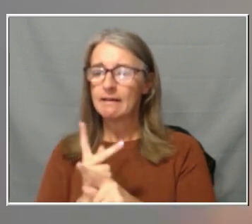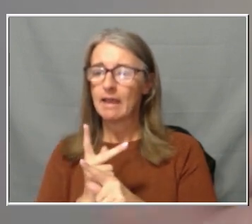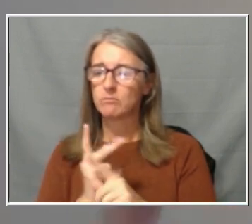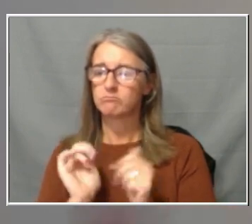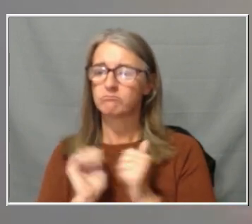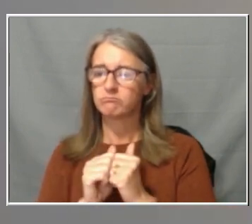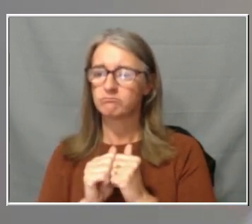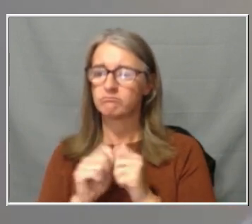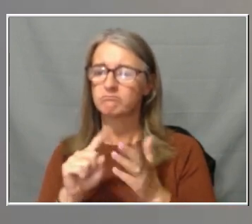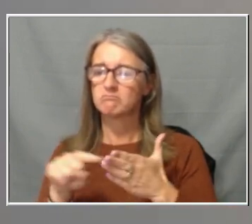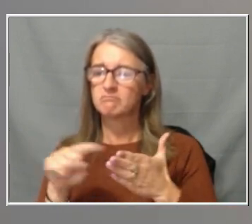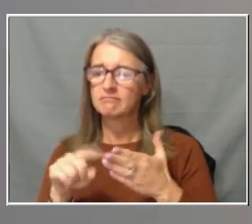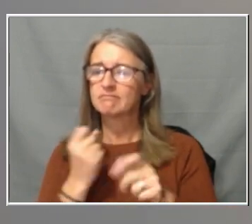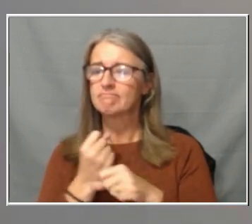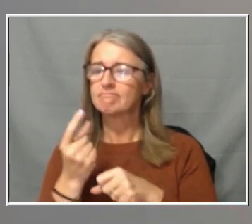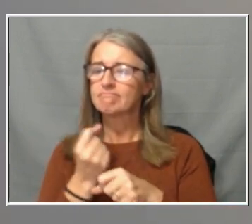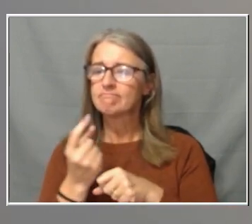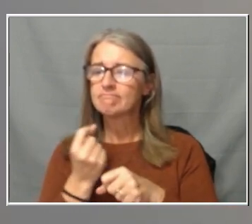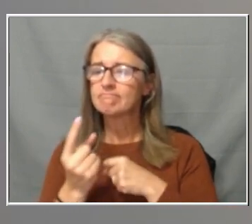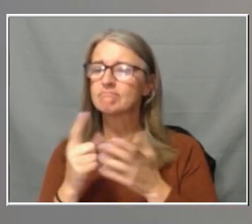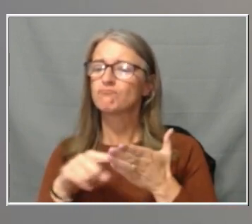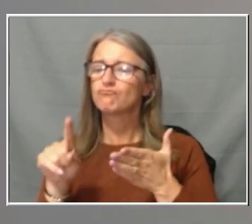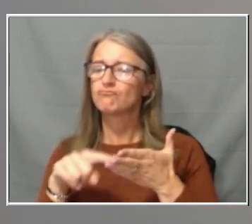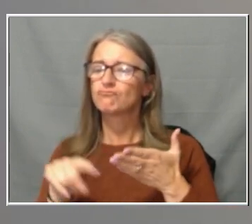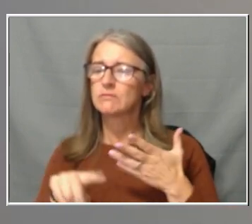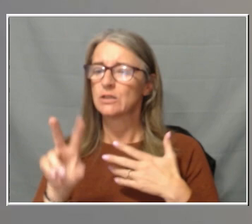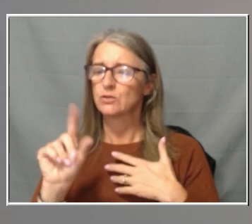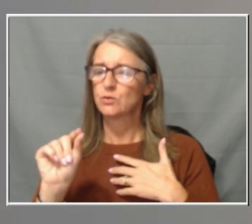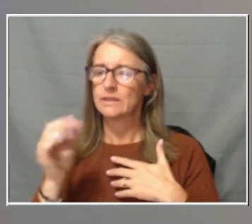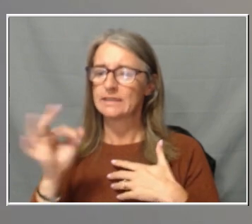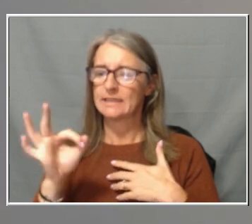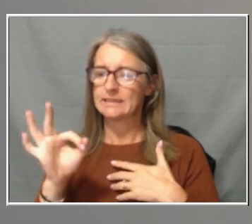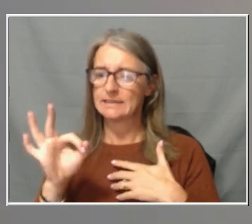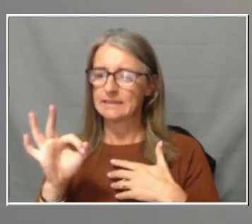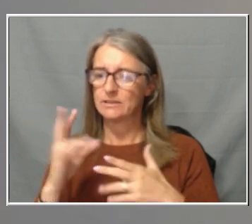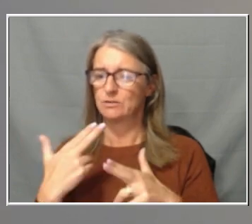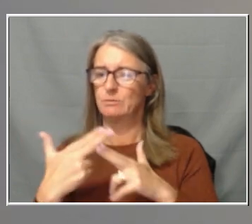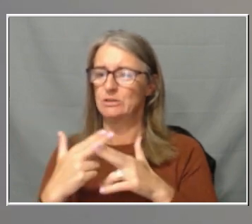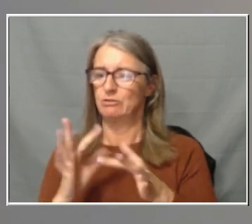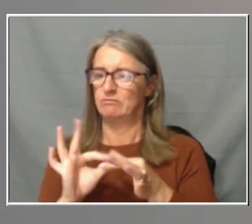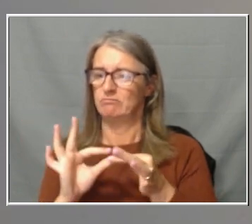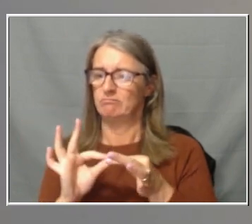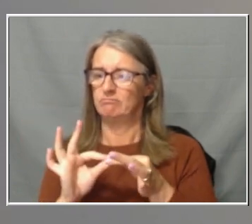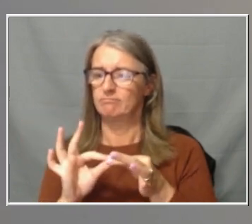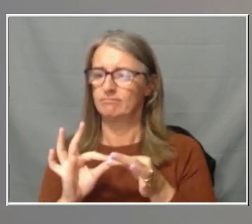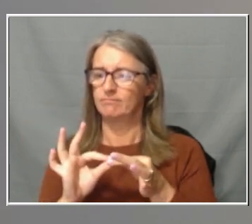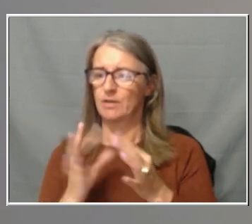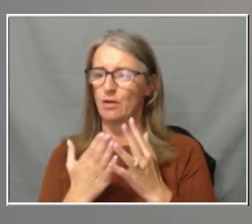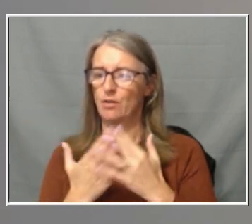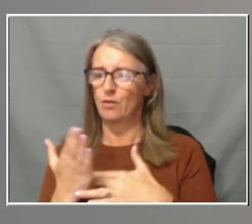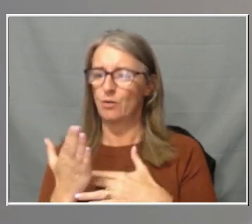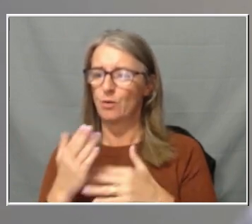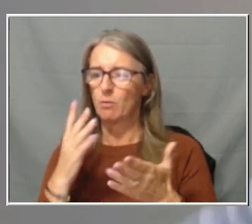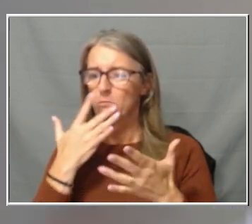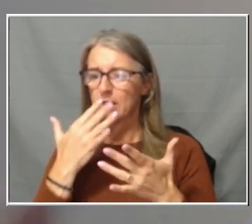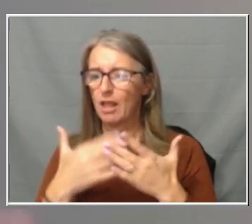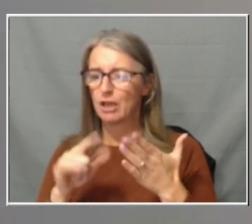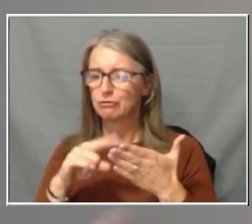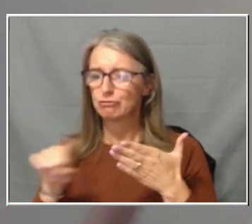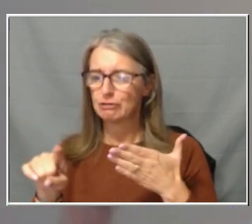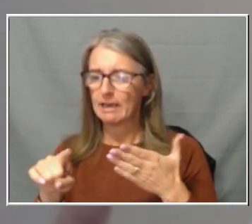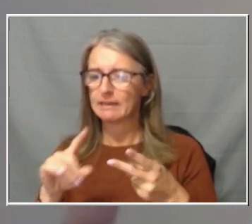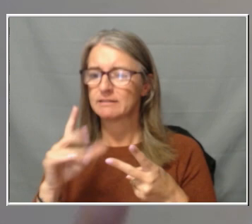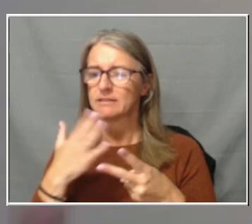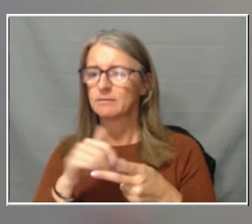with the different annual checks. And in 2019, as you mentioned, through the blood check and through